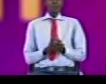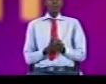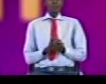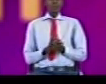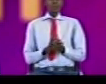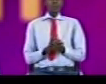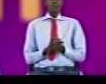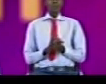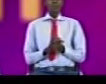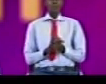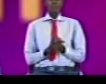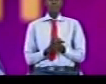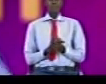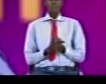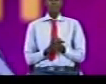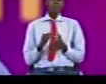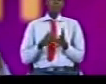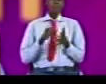It is time to pray.